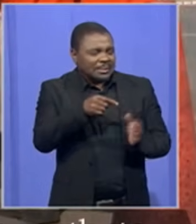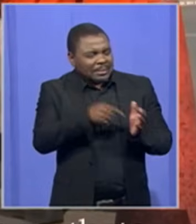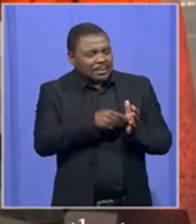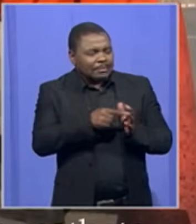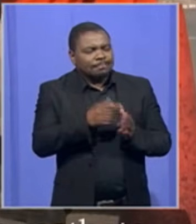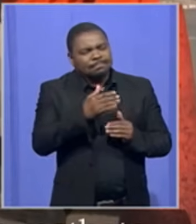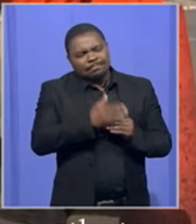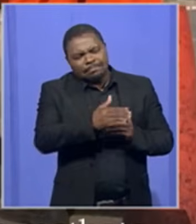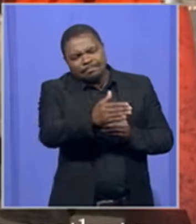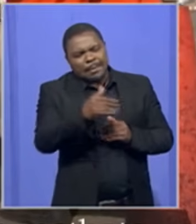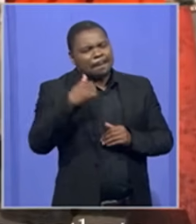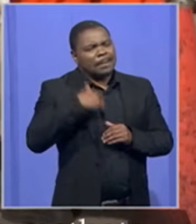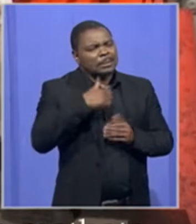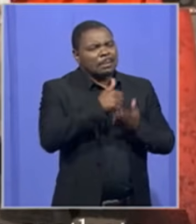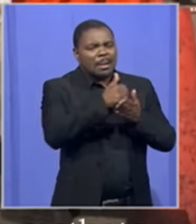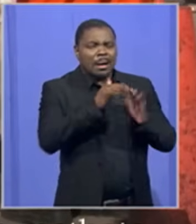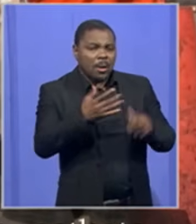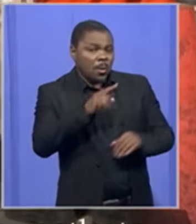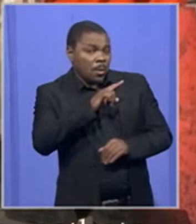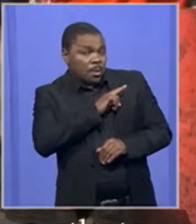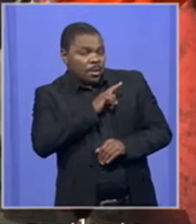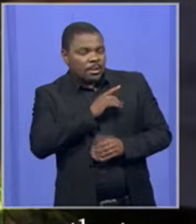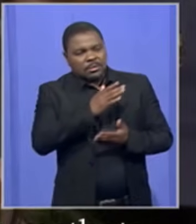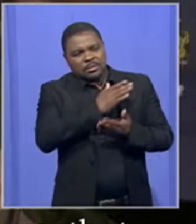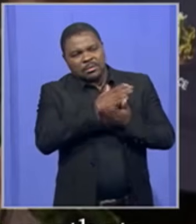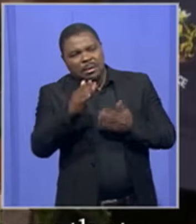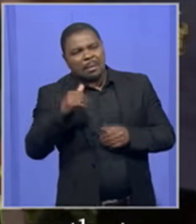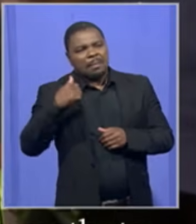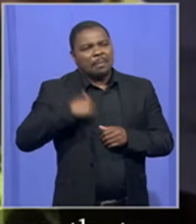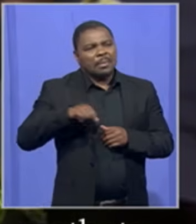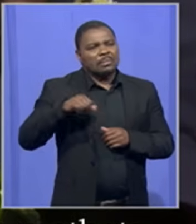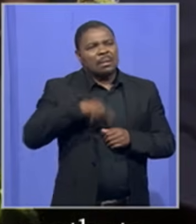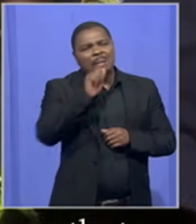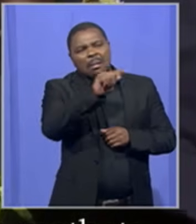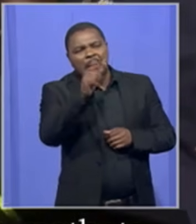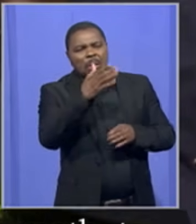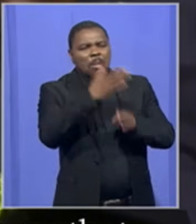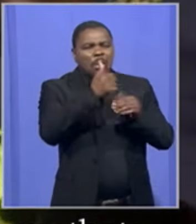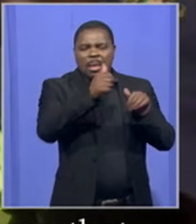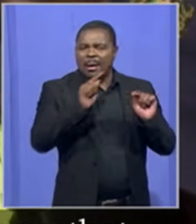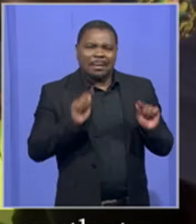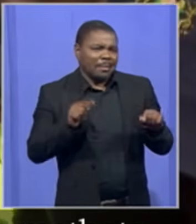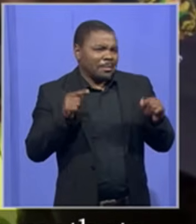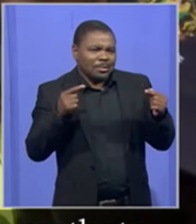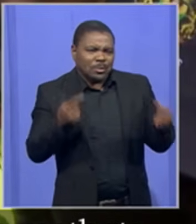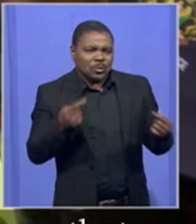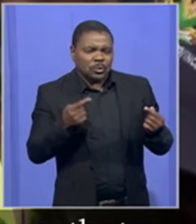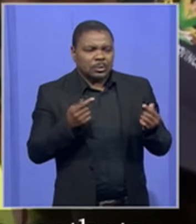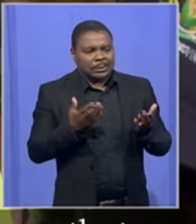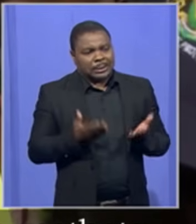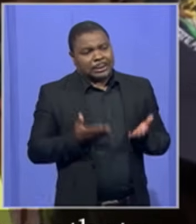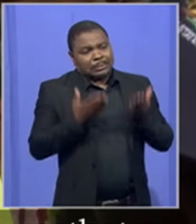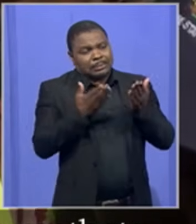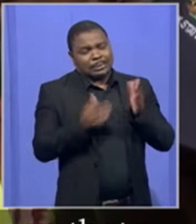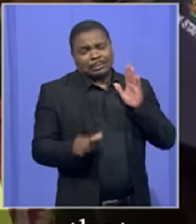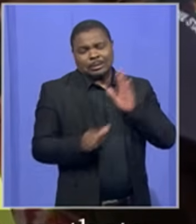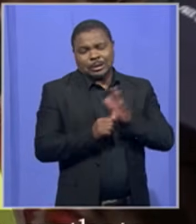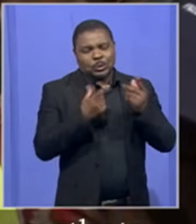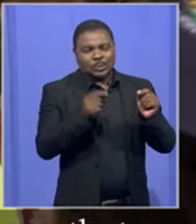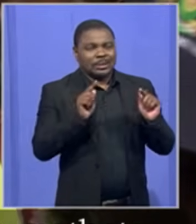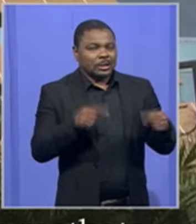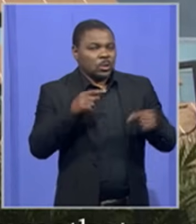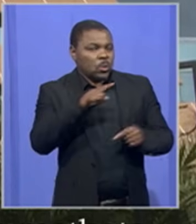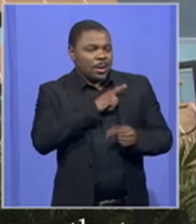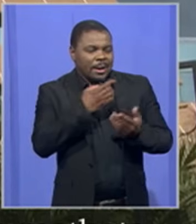municipalities? Because some of the municipalities are not able to perform these critical services because they don't have